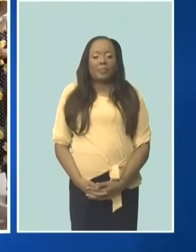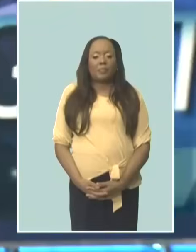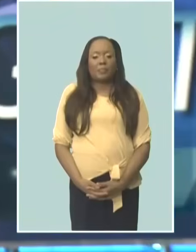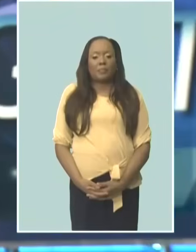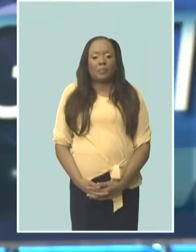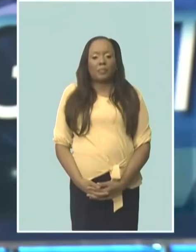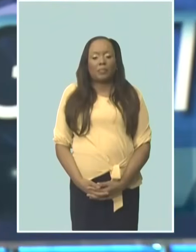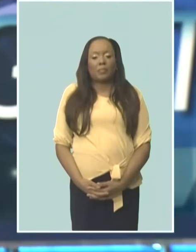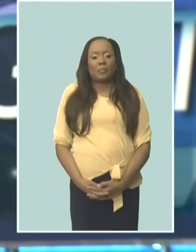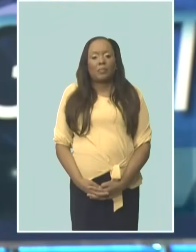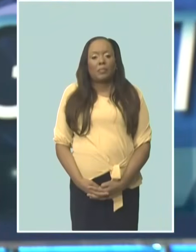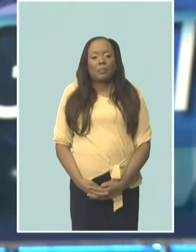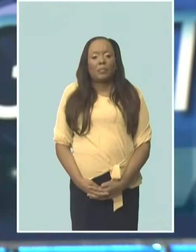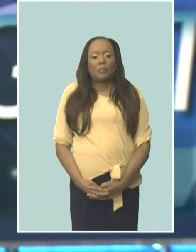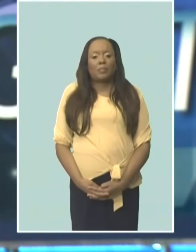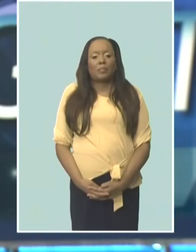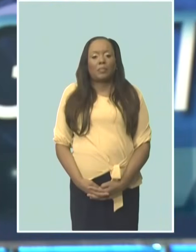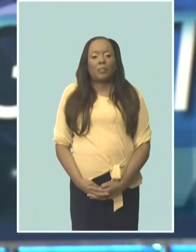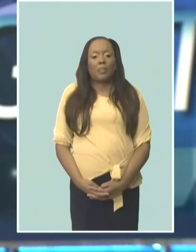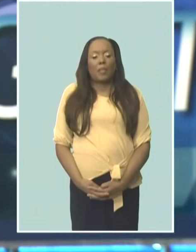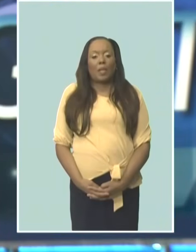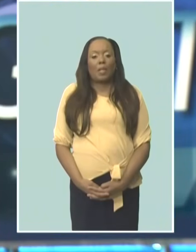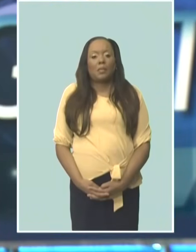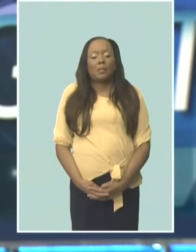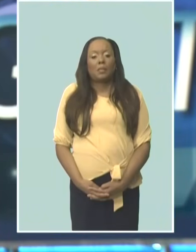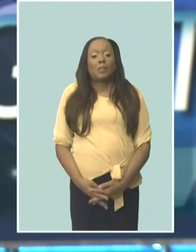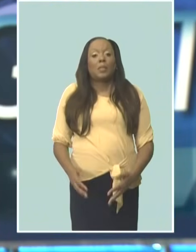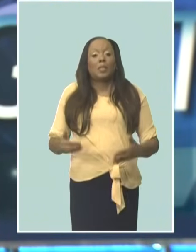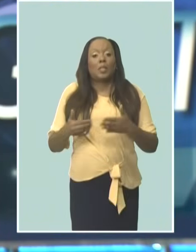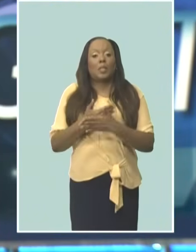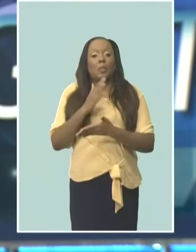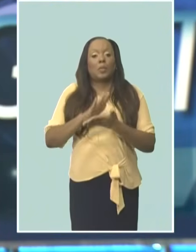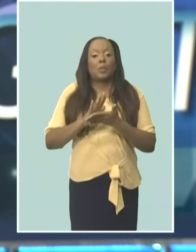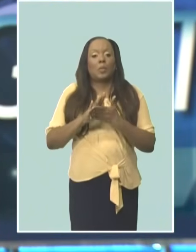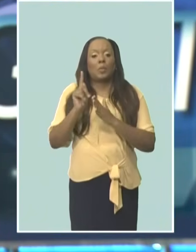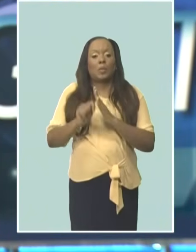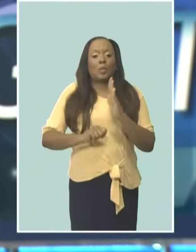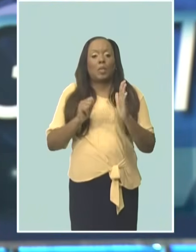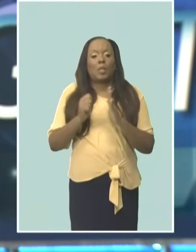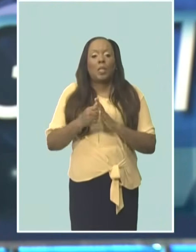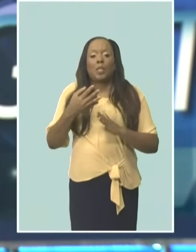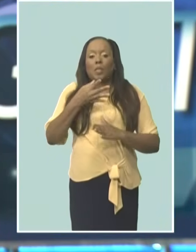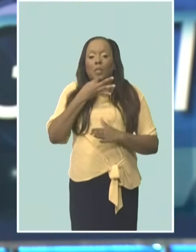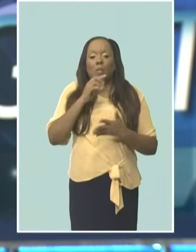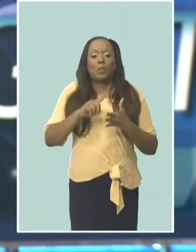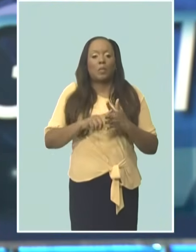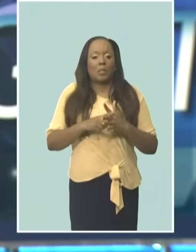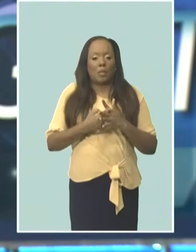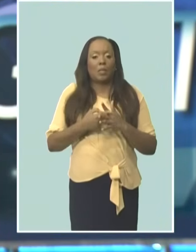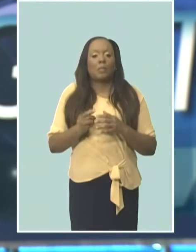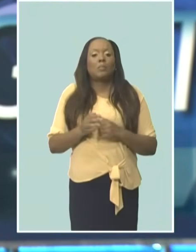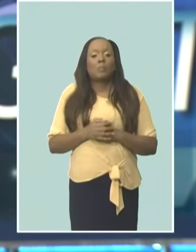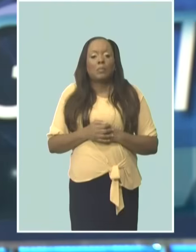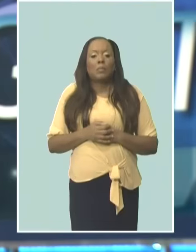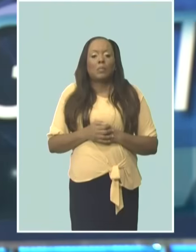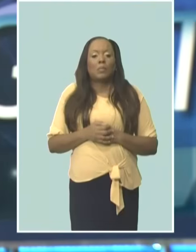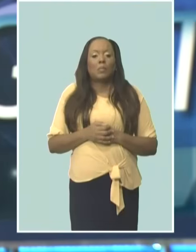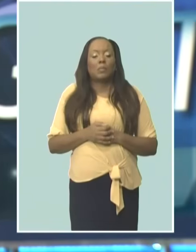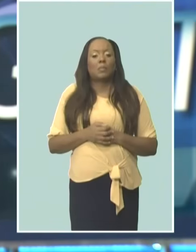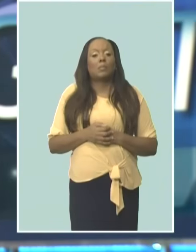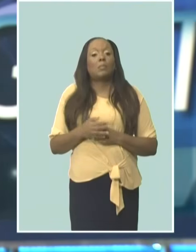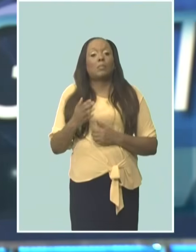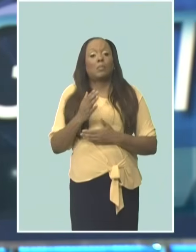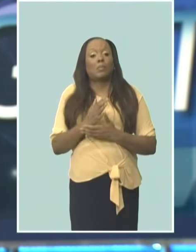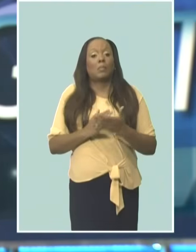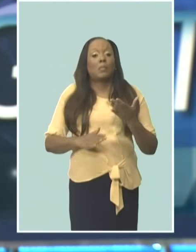News. With the start of the 2025-2026 academic year just a few weeks away, schools are